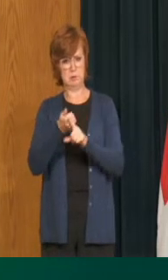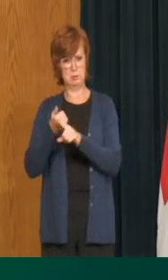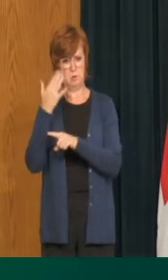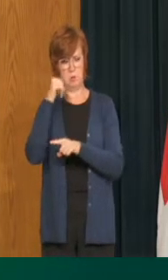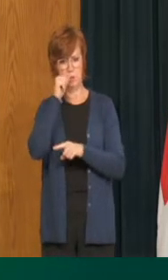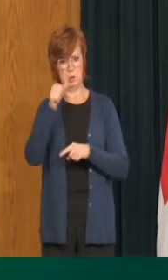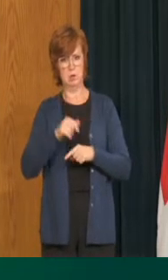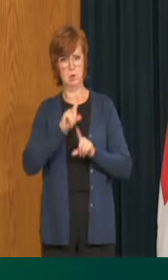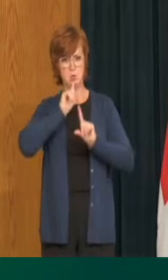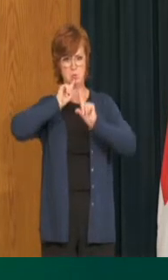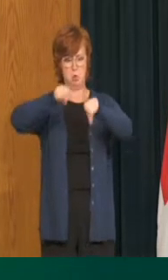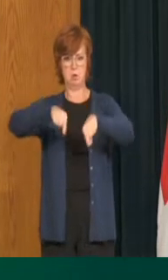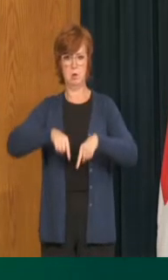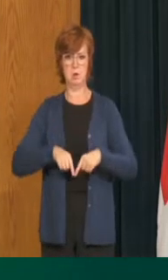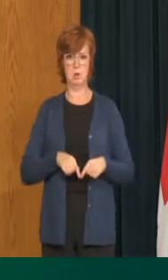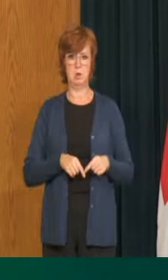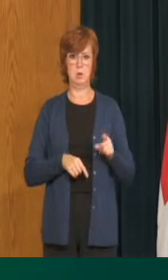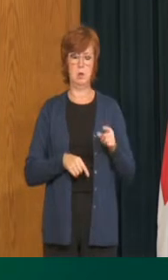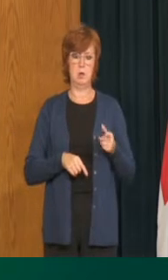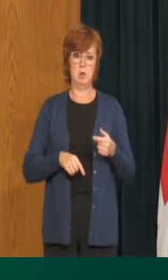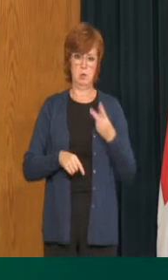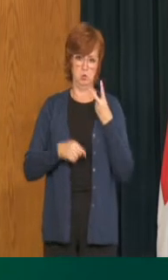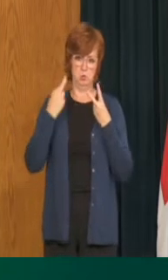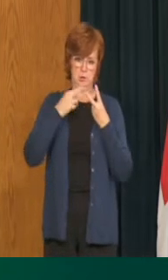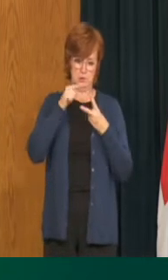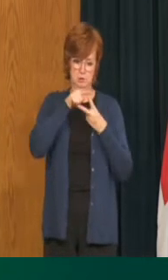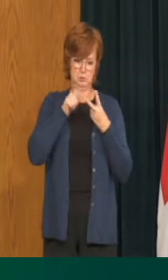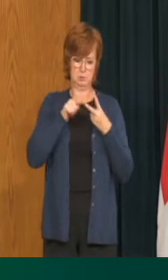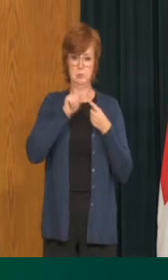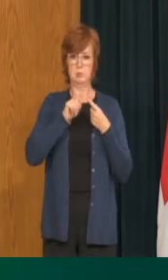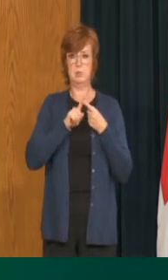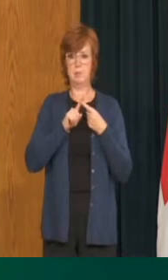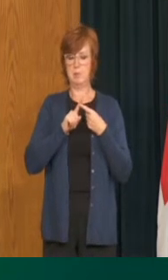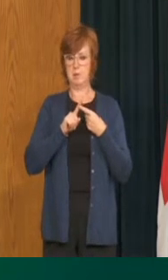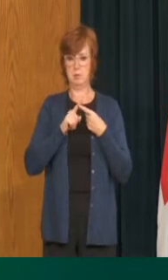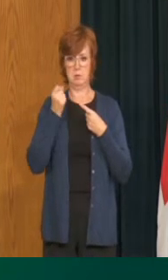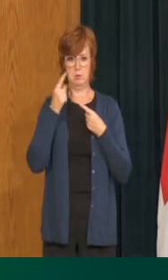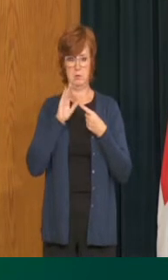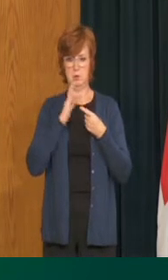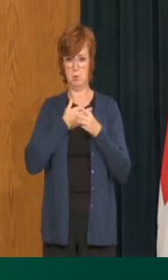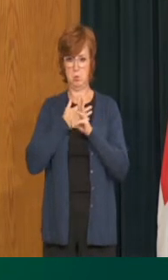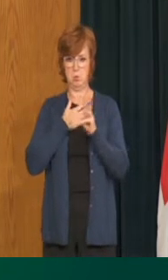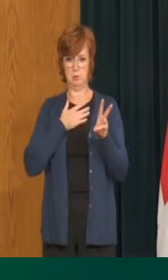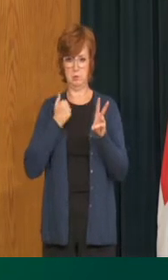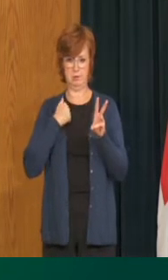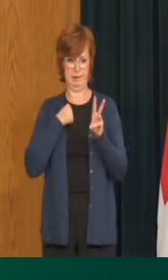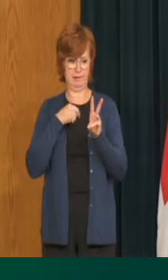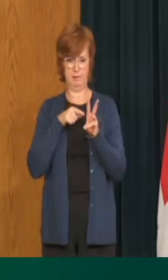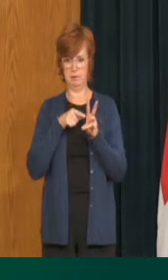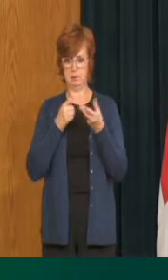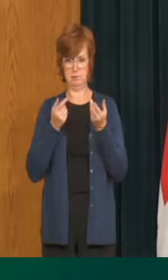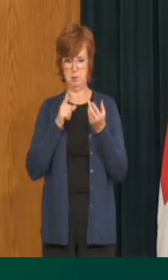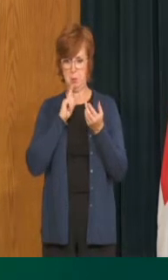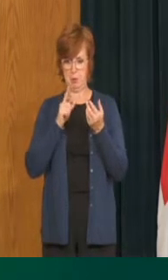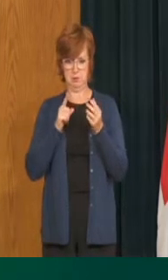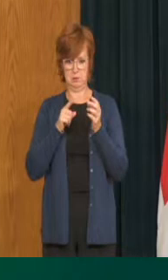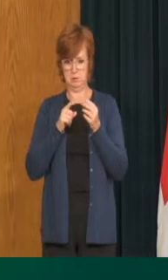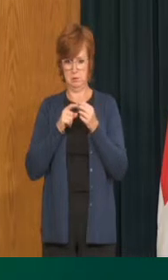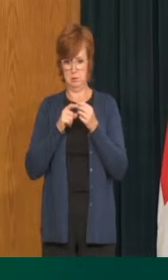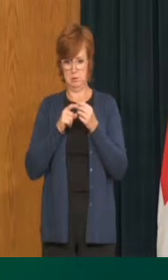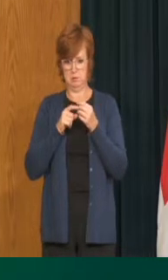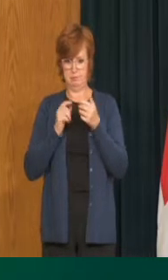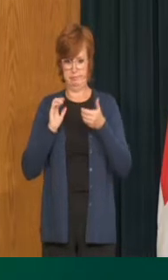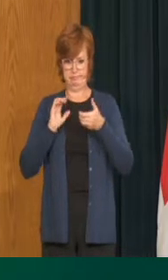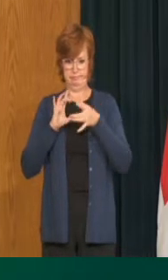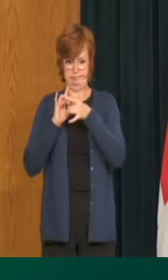One, our economies are very, very integrated. In fact, we have cities that are very, very integrated and share the border between, in this case, Saskatchewan